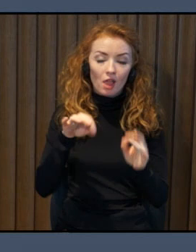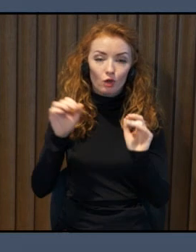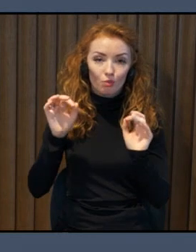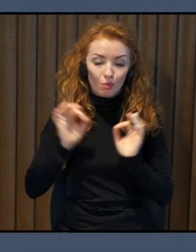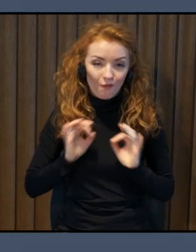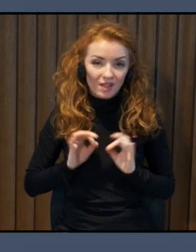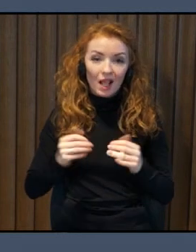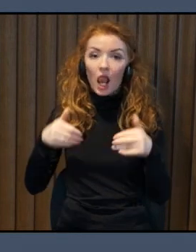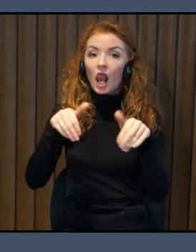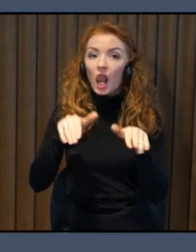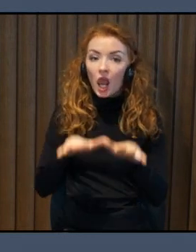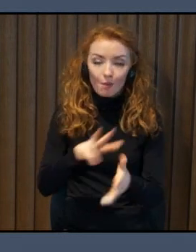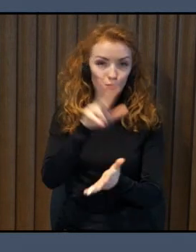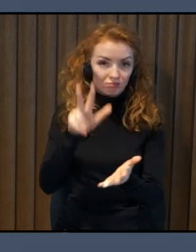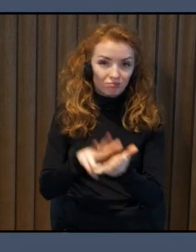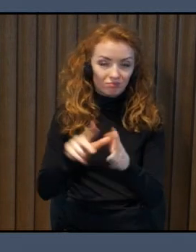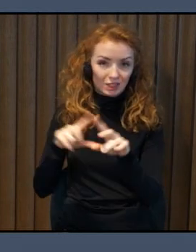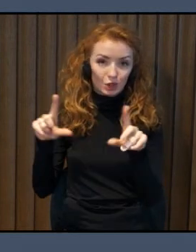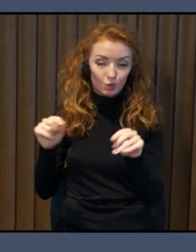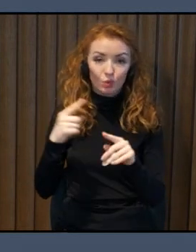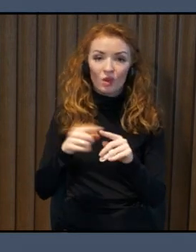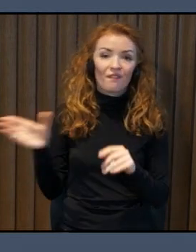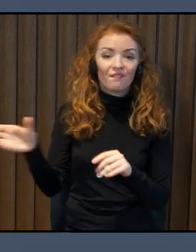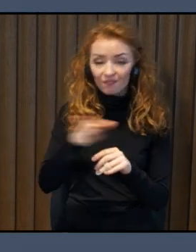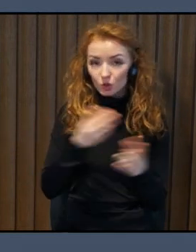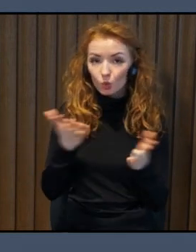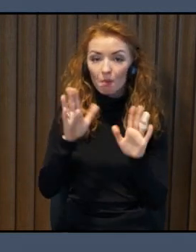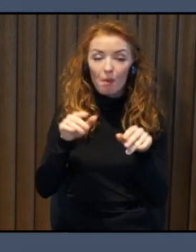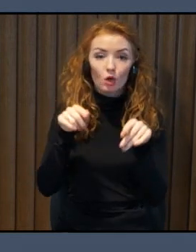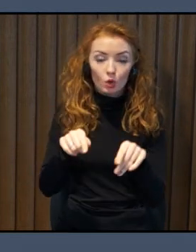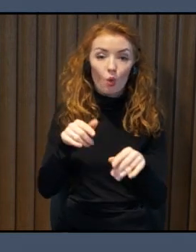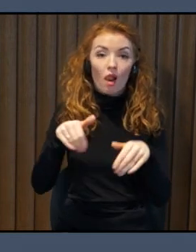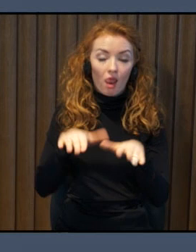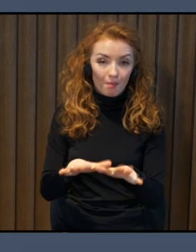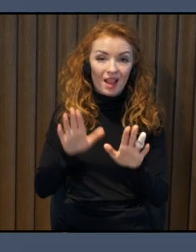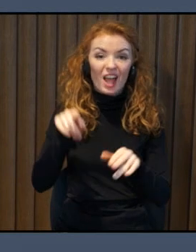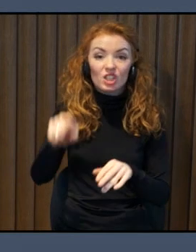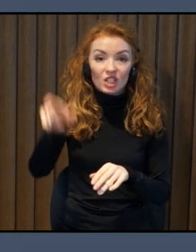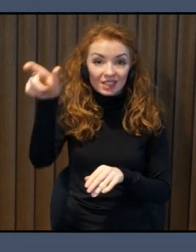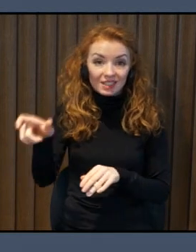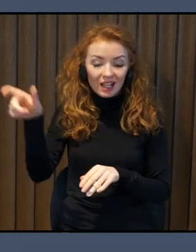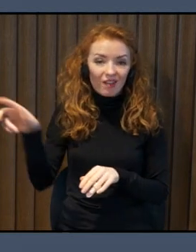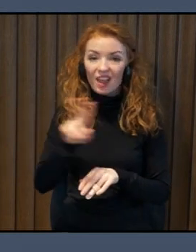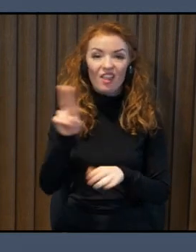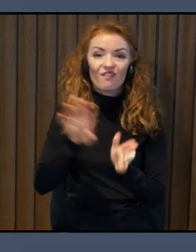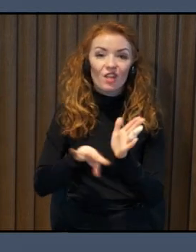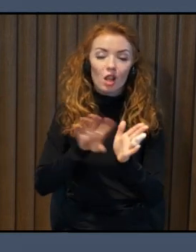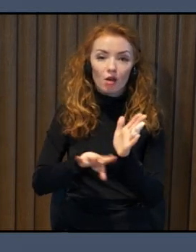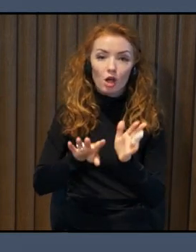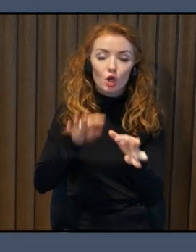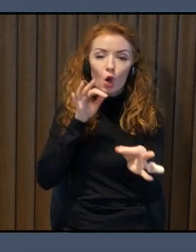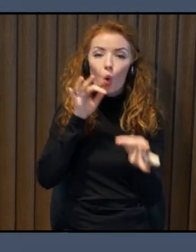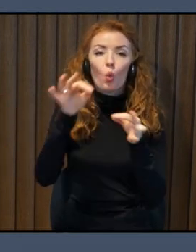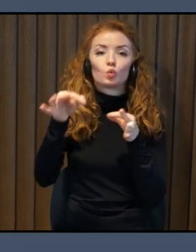the architects and designers' jobs. And also that they become a decision makers, so that those